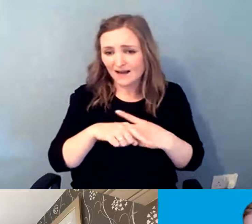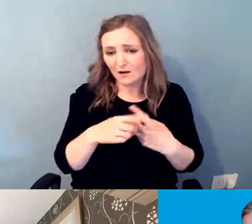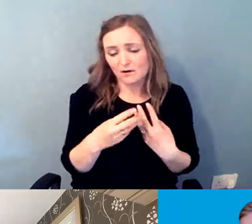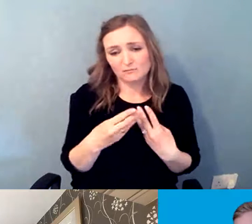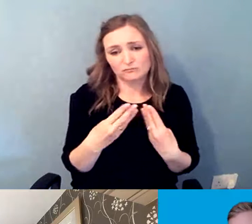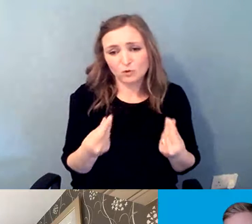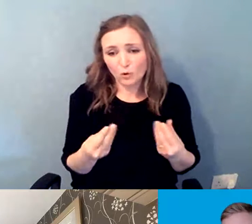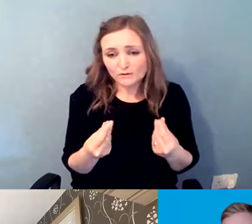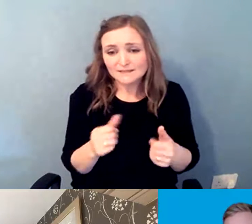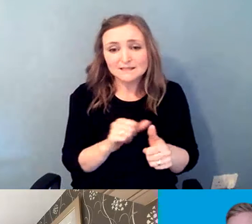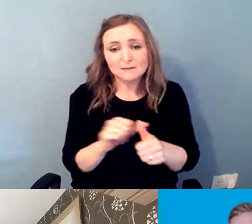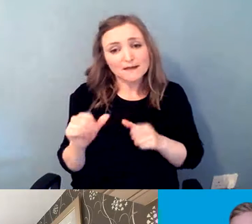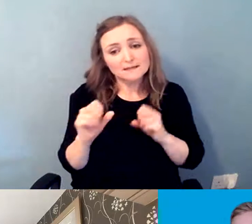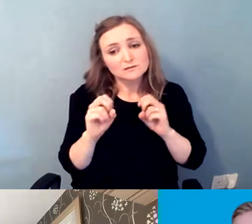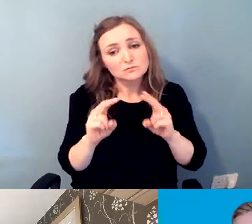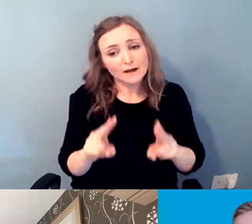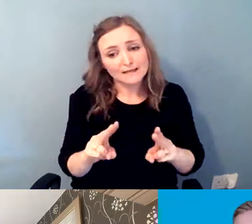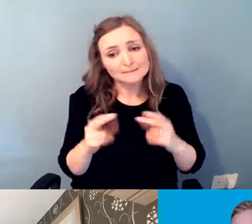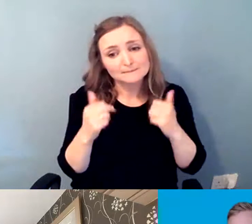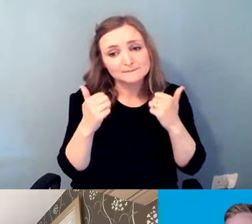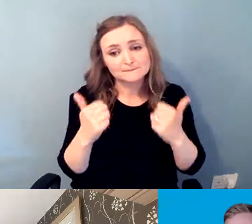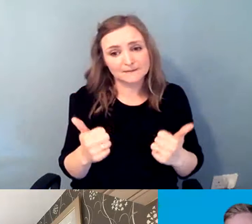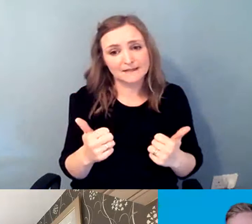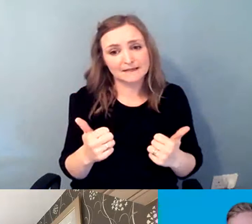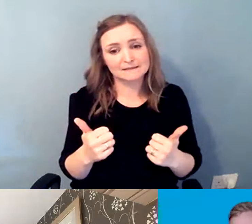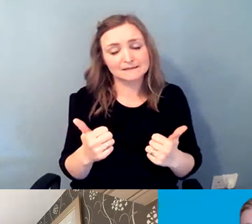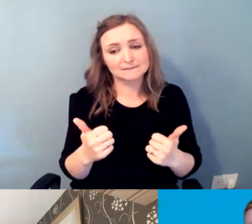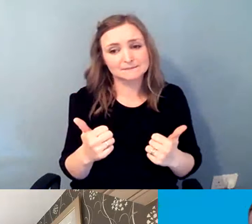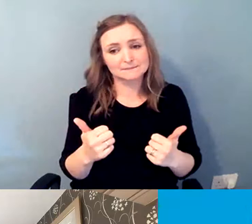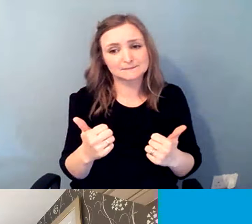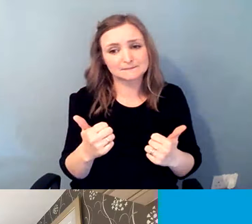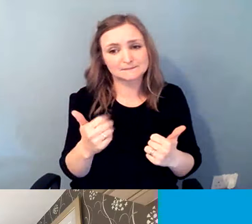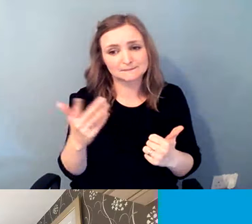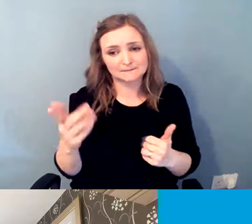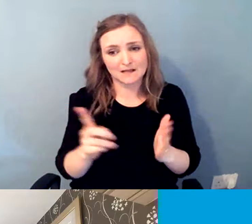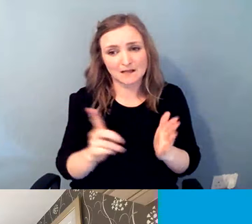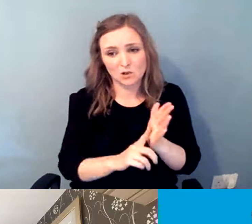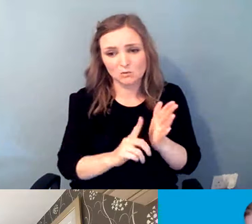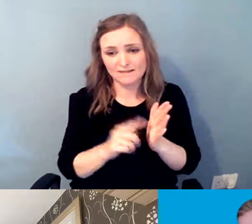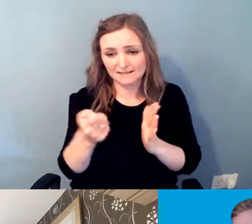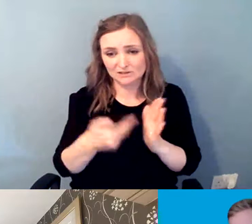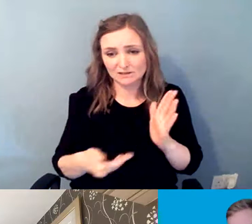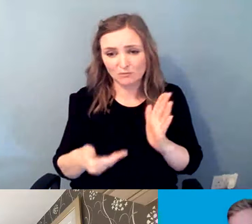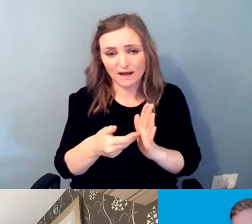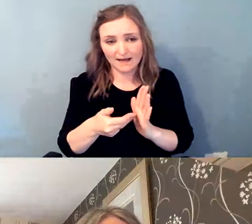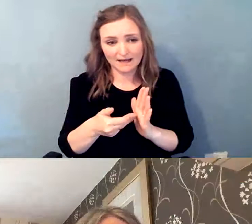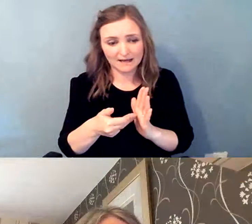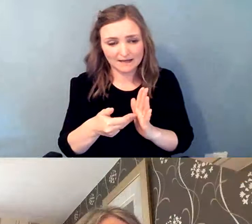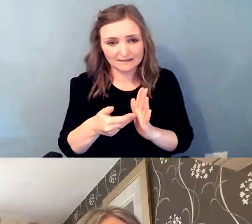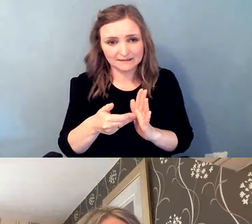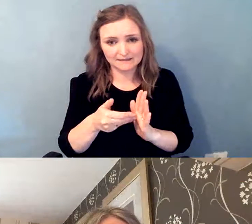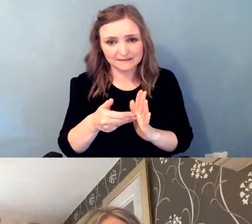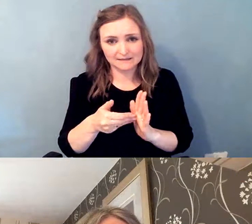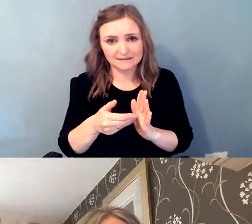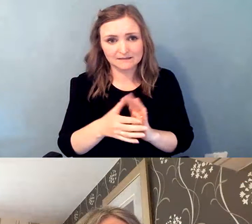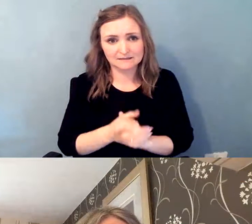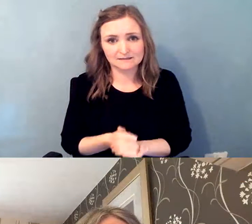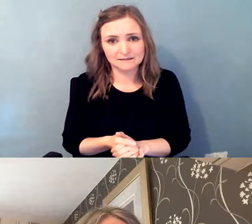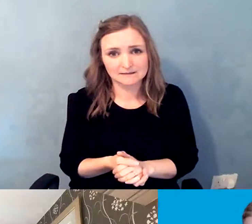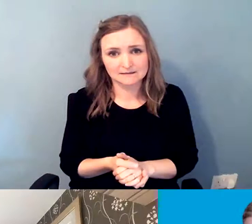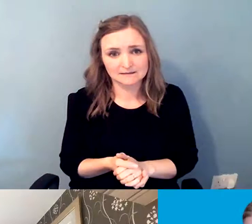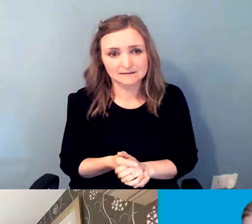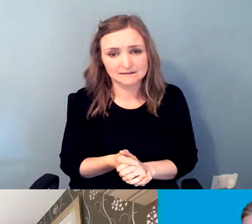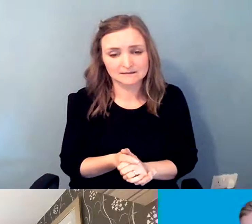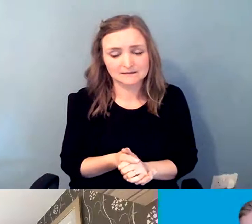soon as possible. Okay, fantastic. Just to add to that, Lee, can I just say, just to add to that, there is a